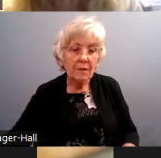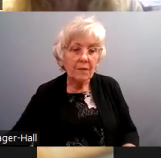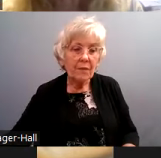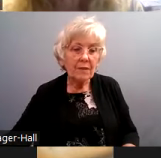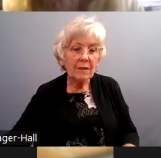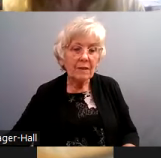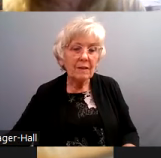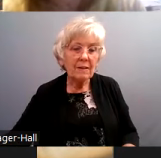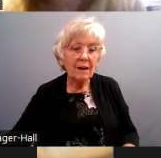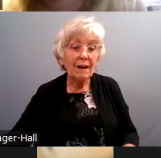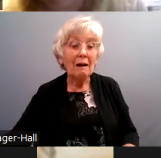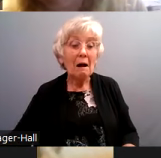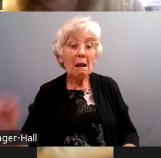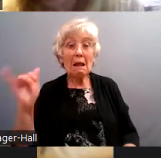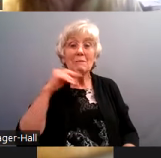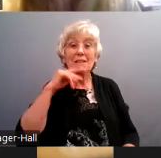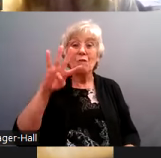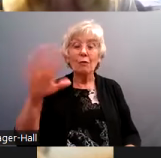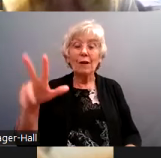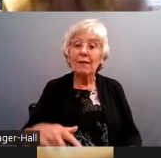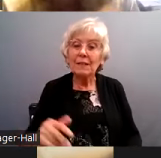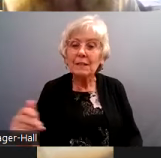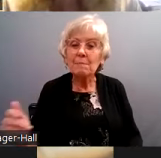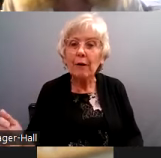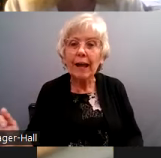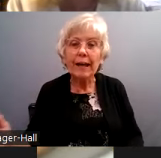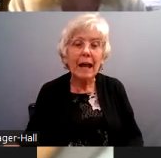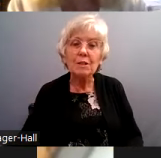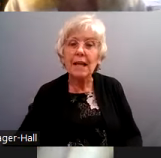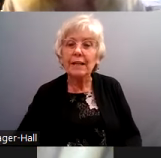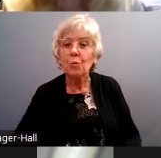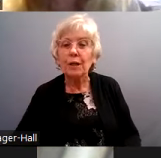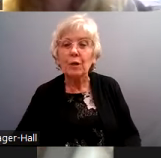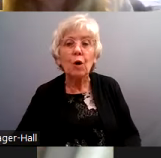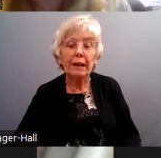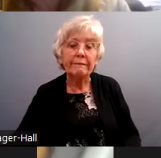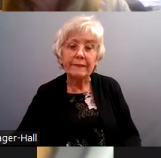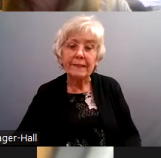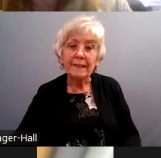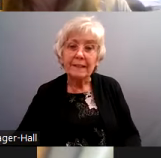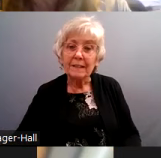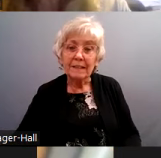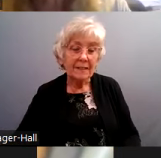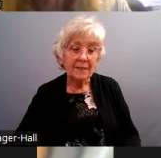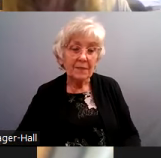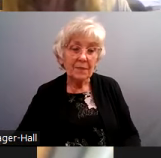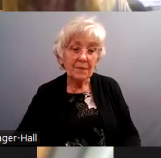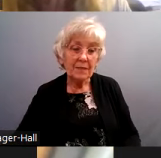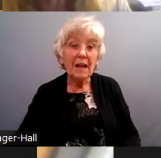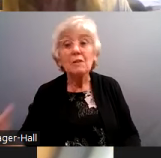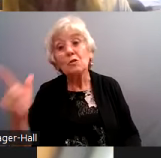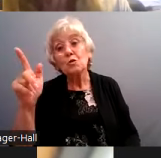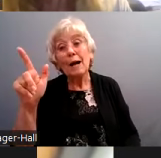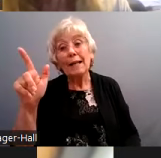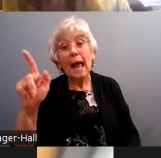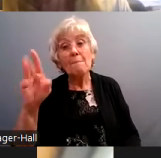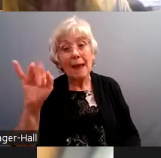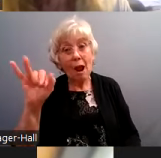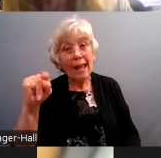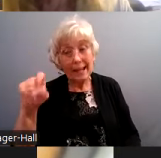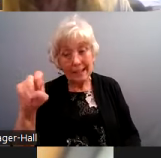Kim, wow, 43. I think we can go down. This is Mariette. I would say 21. 21, Mariette